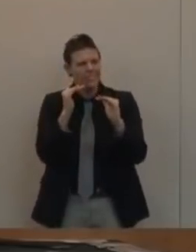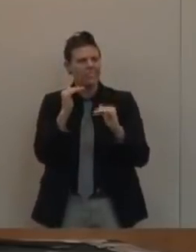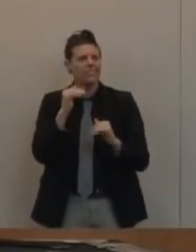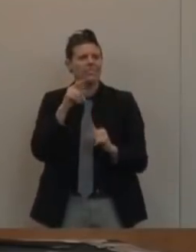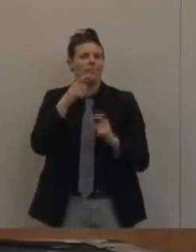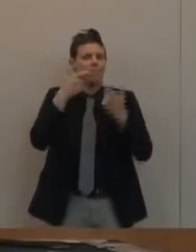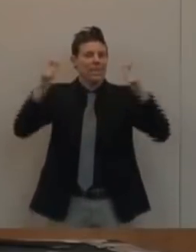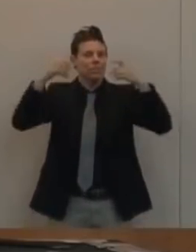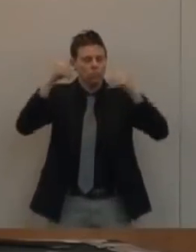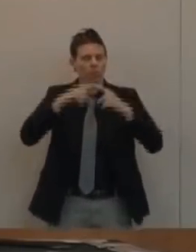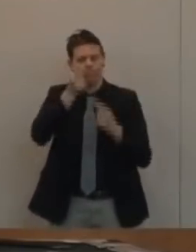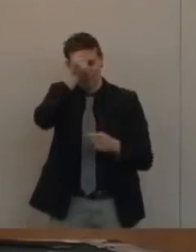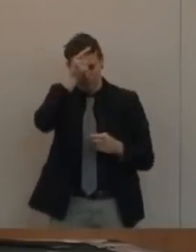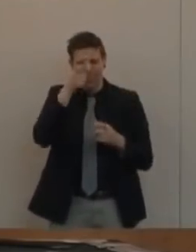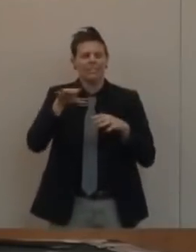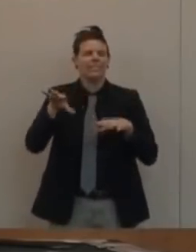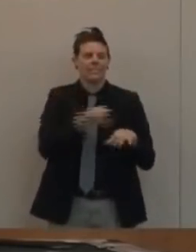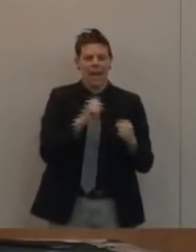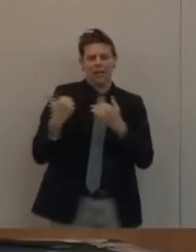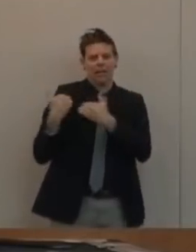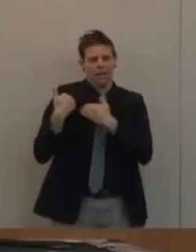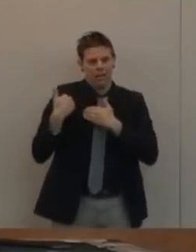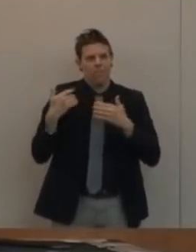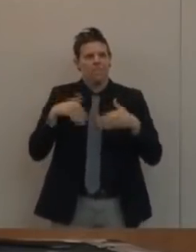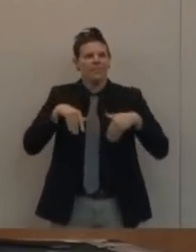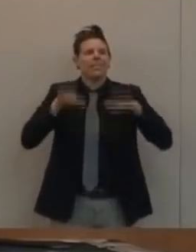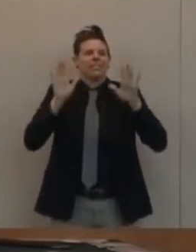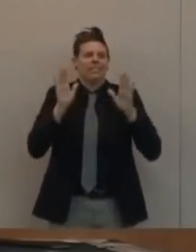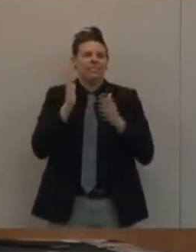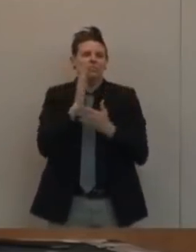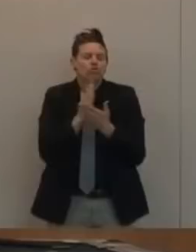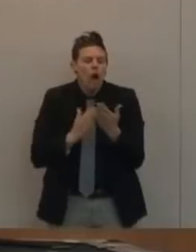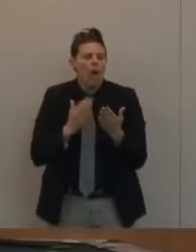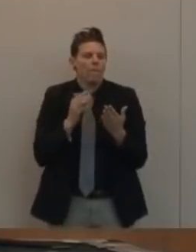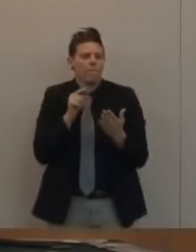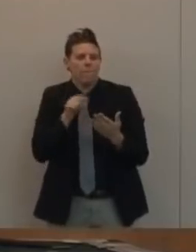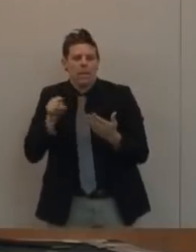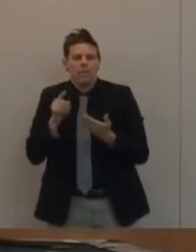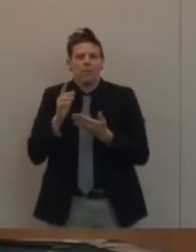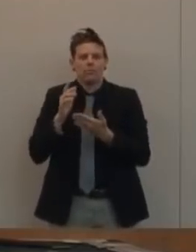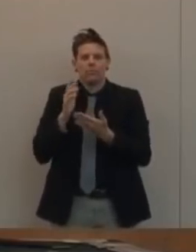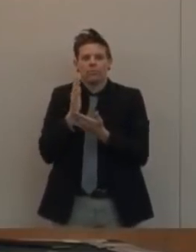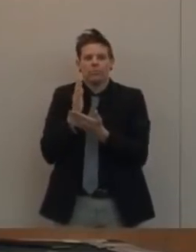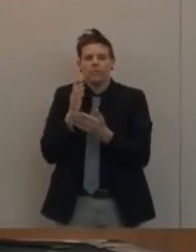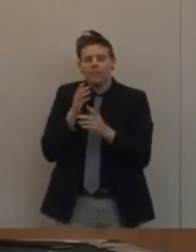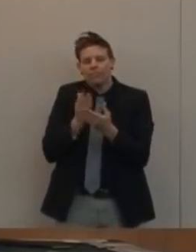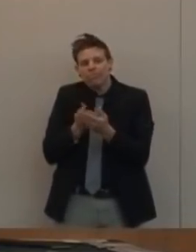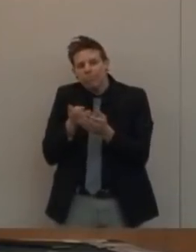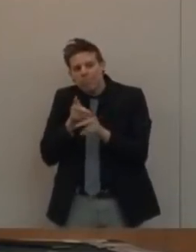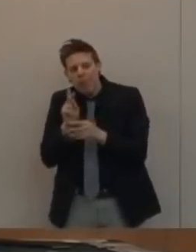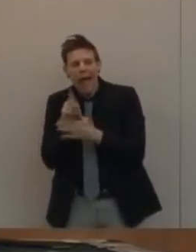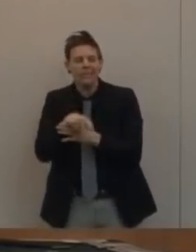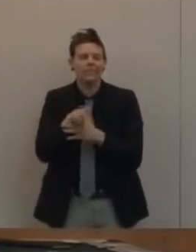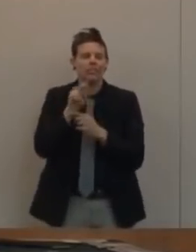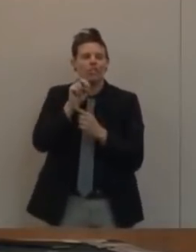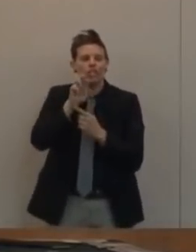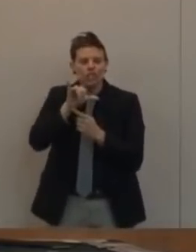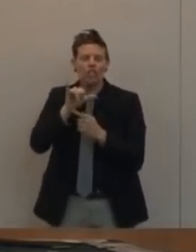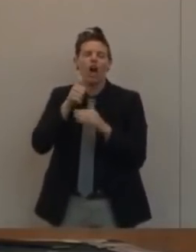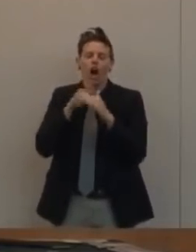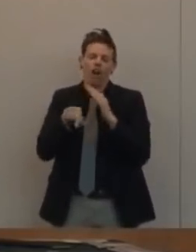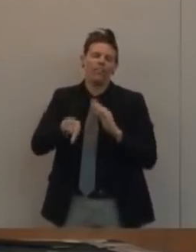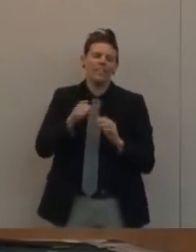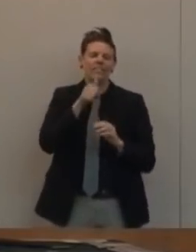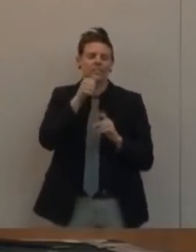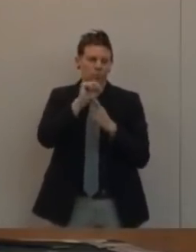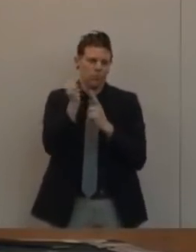understand the sacrifices that our just nurseries are asked to undertake under this set of circumstances and this